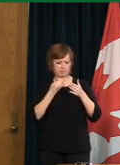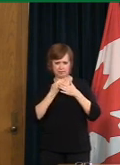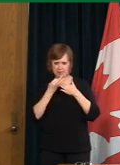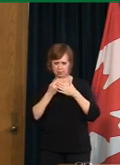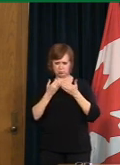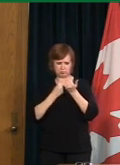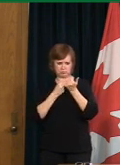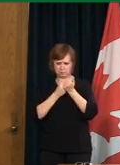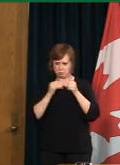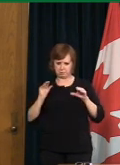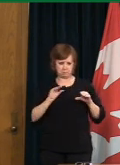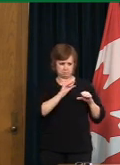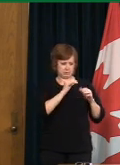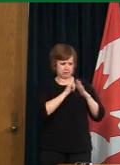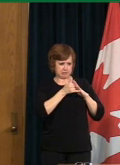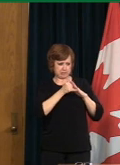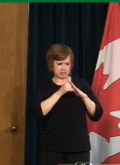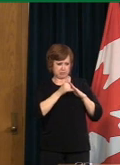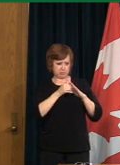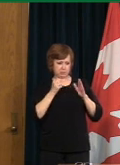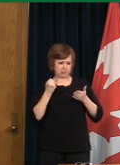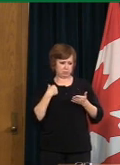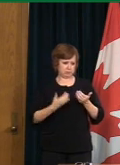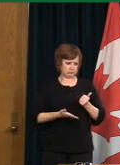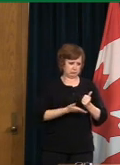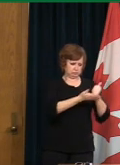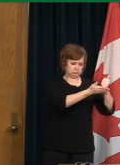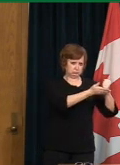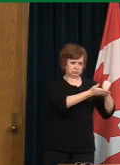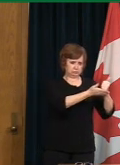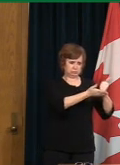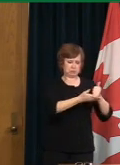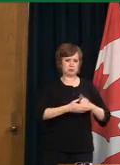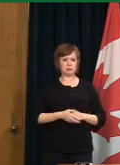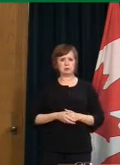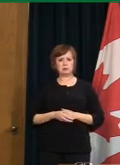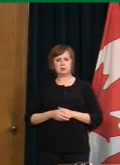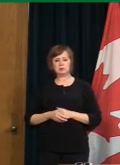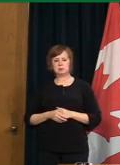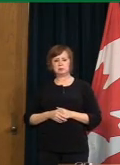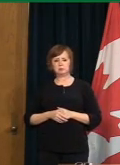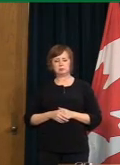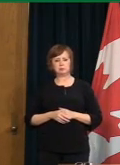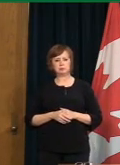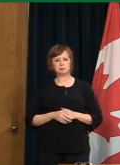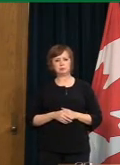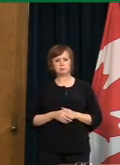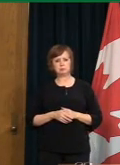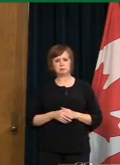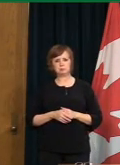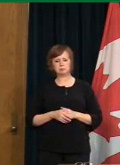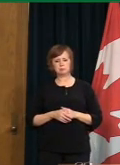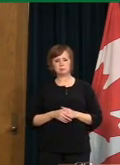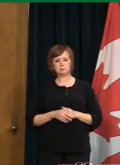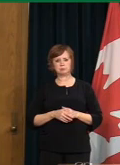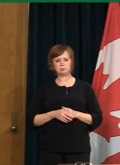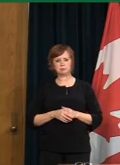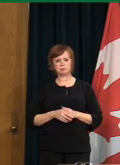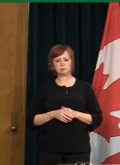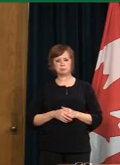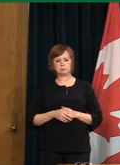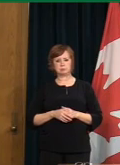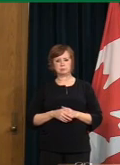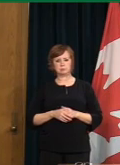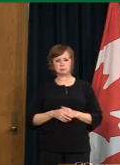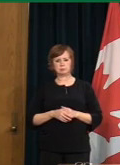some of these industries that are being impacted by the restrictions that are being put in place today? So that is